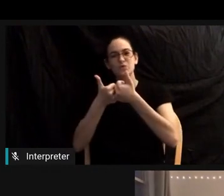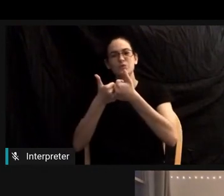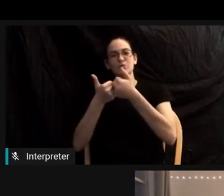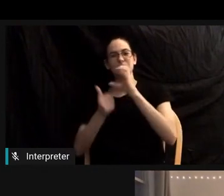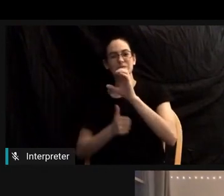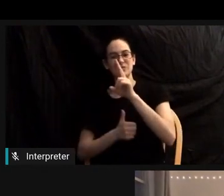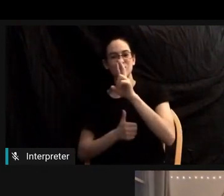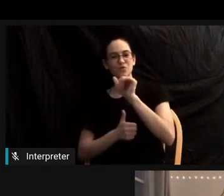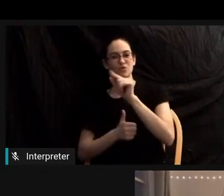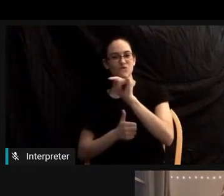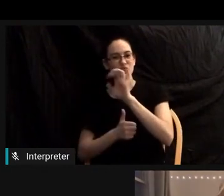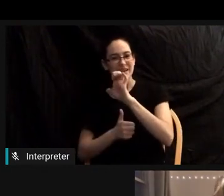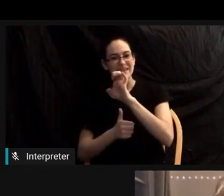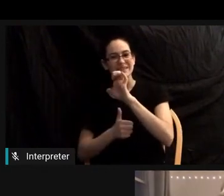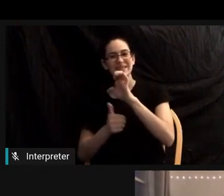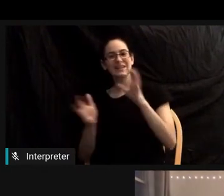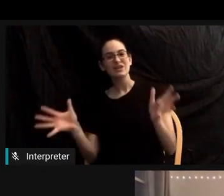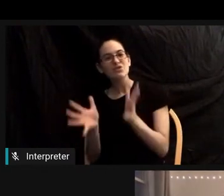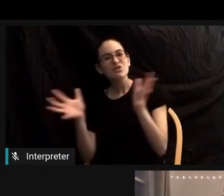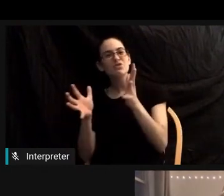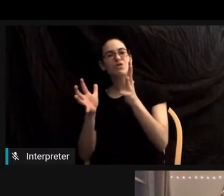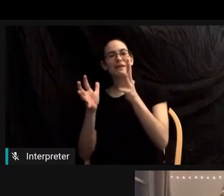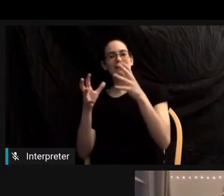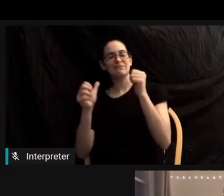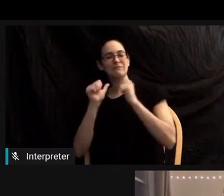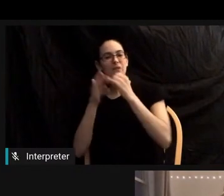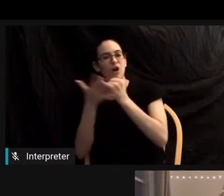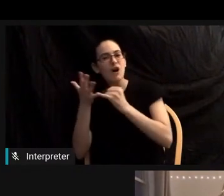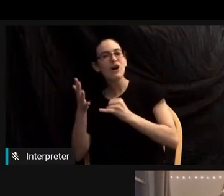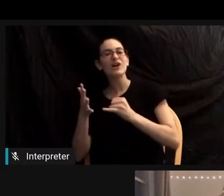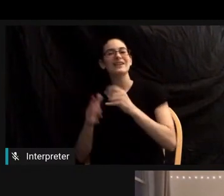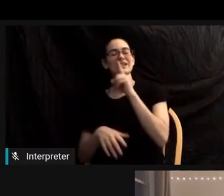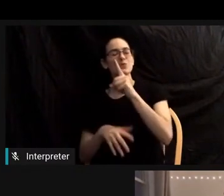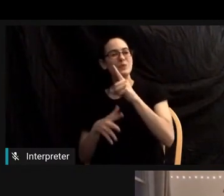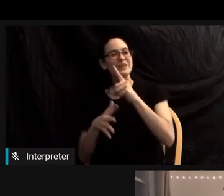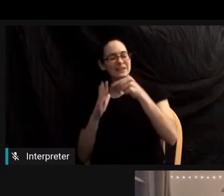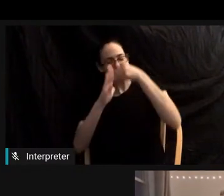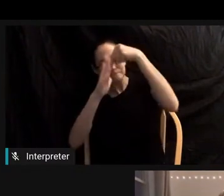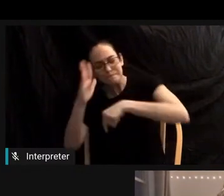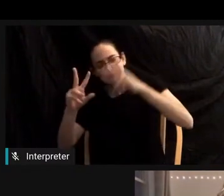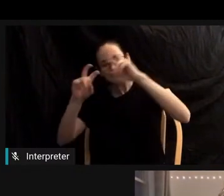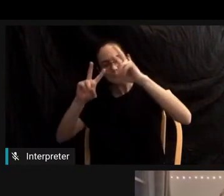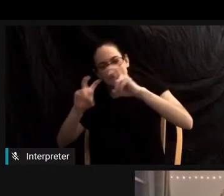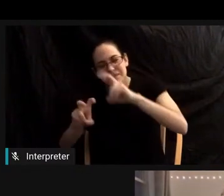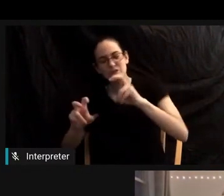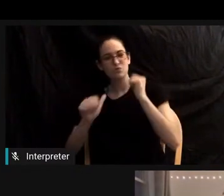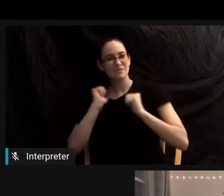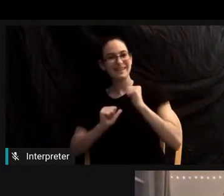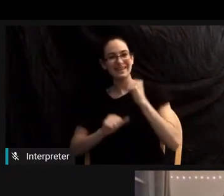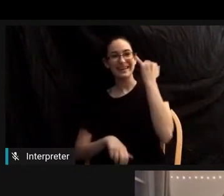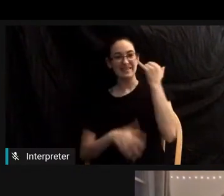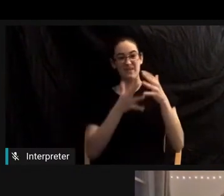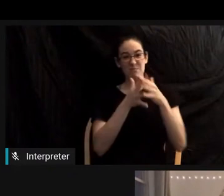artists and a play and do a submissions and like really sink my teeth in, because if American theater is not going to give me an